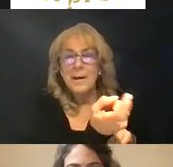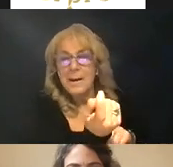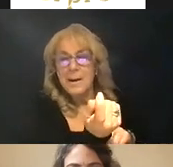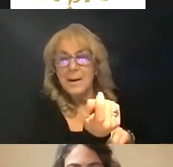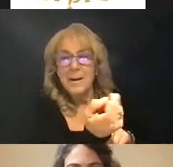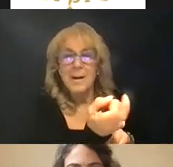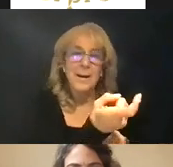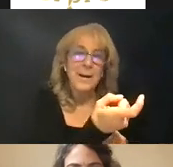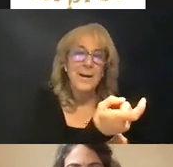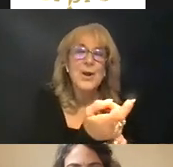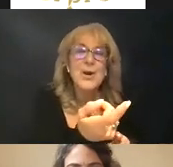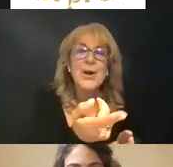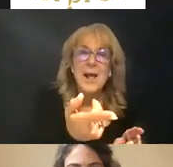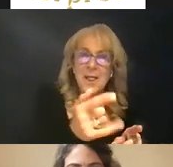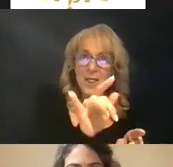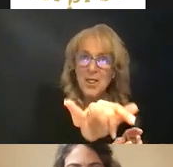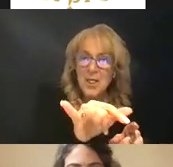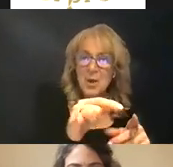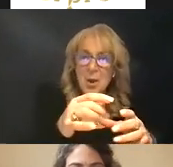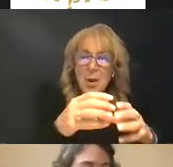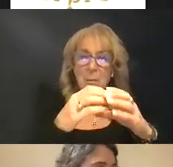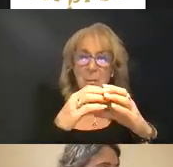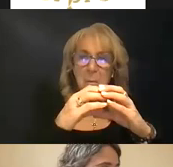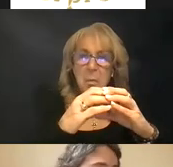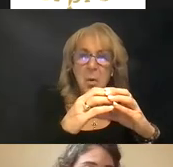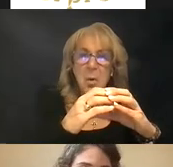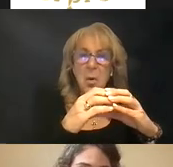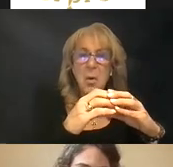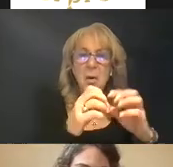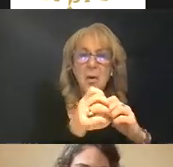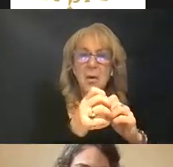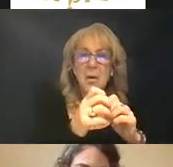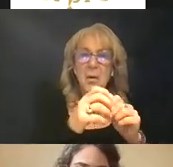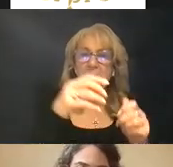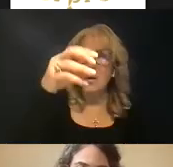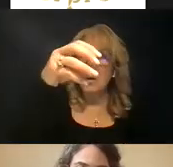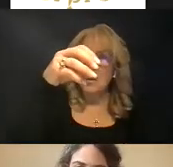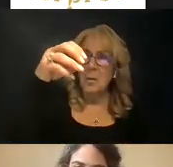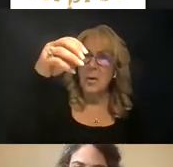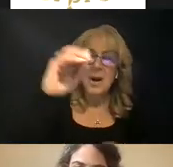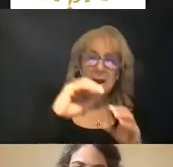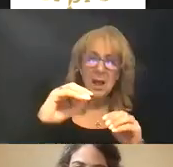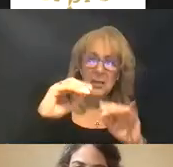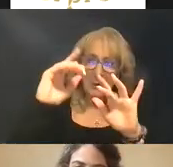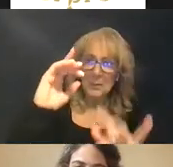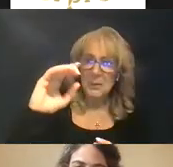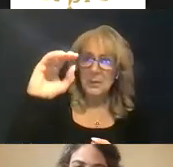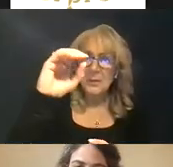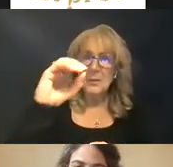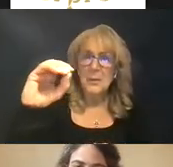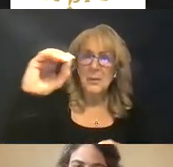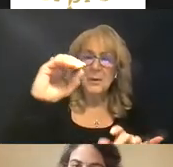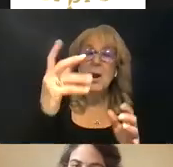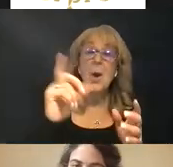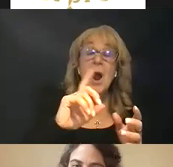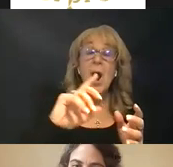So you can see that the ping pong ball is actually hanging over nothing. It's held in the column of air.